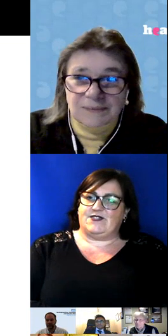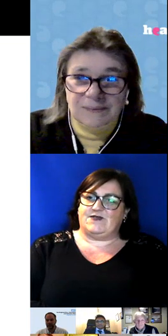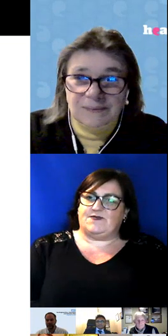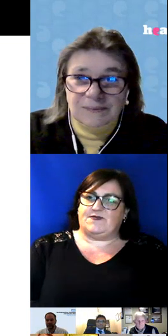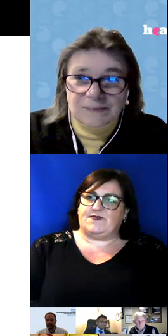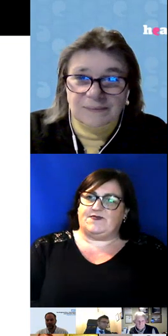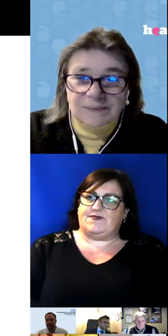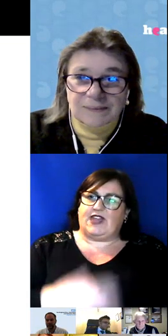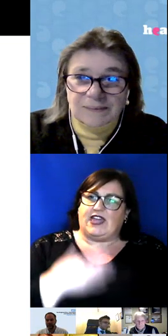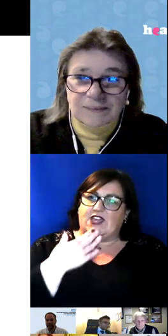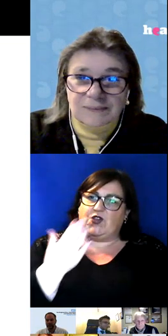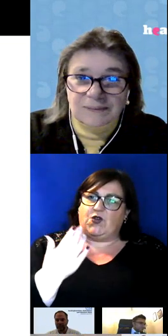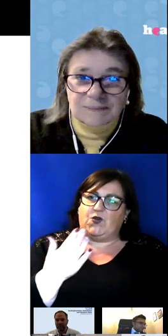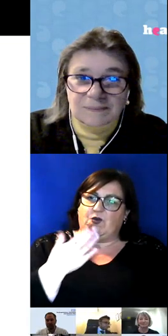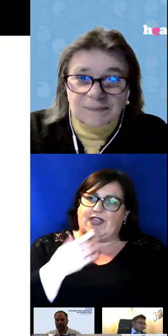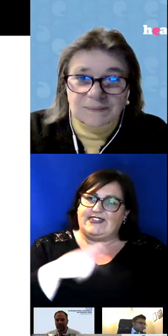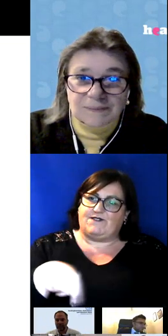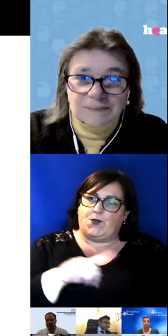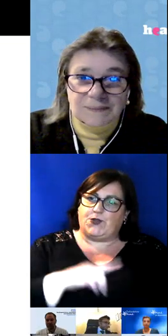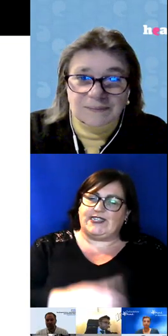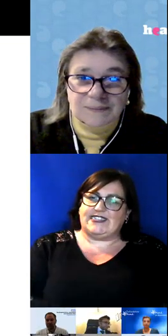Foz. Thanks, everybody.